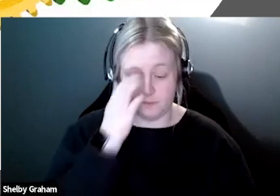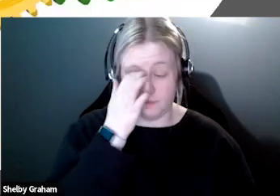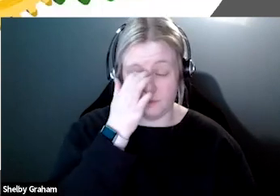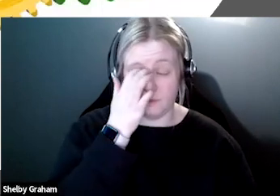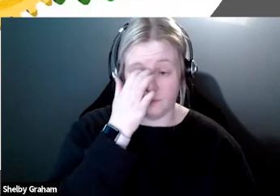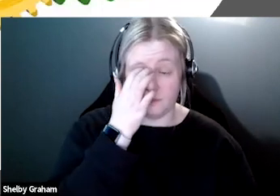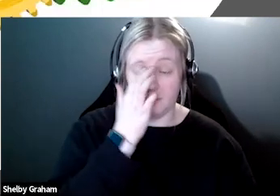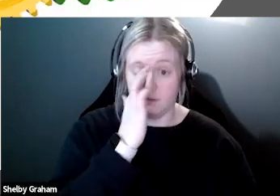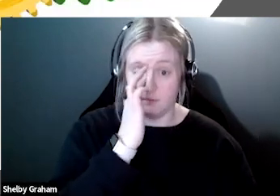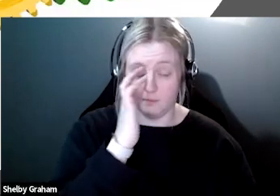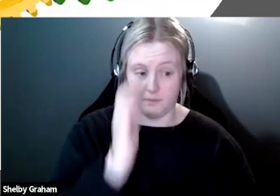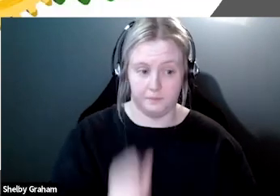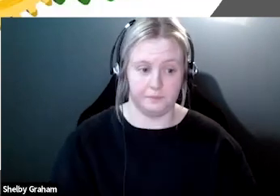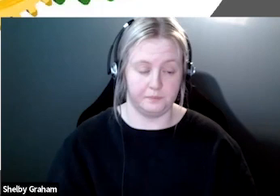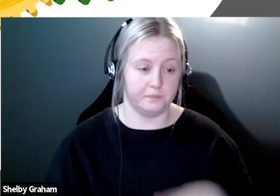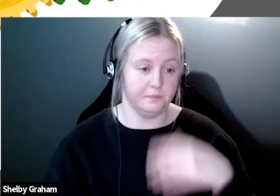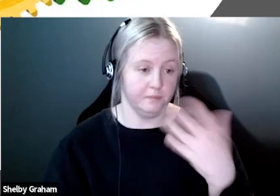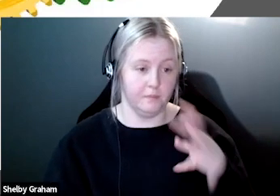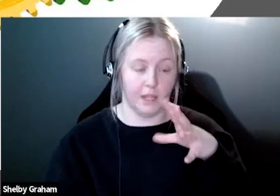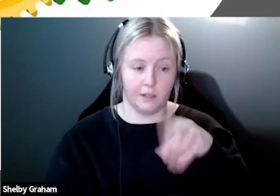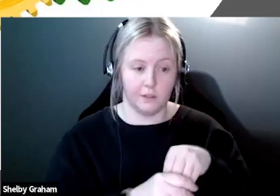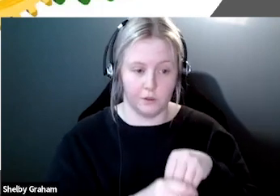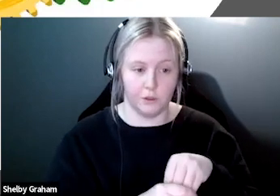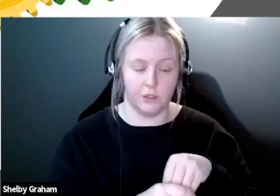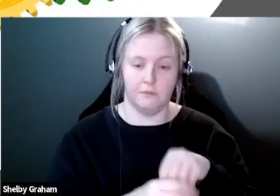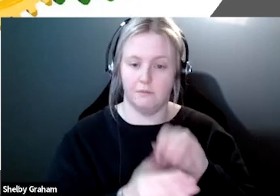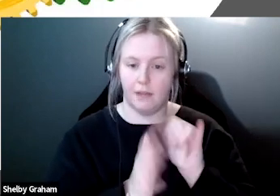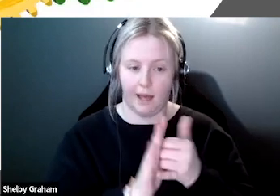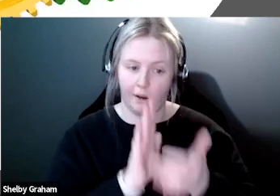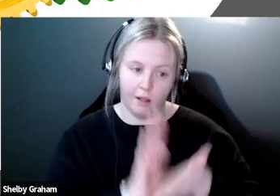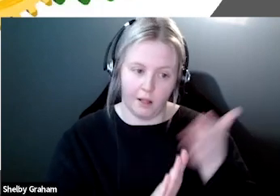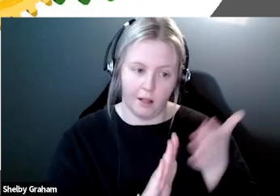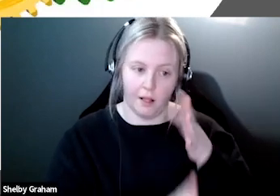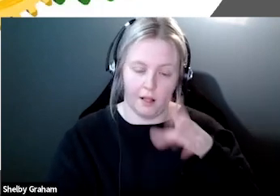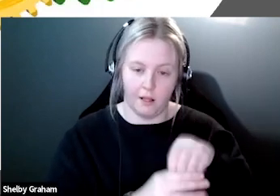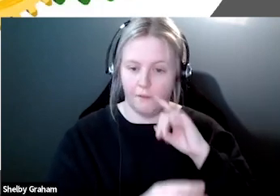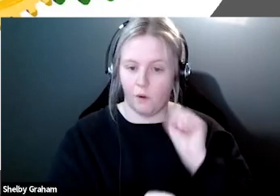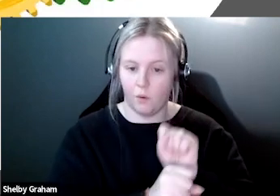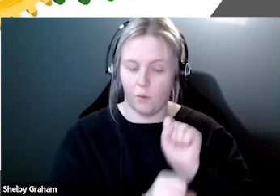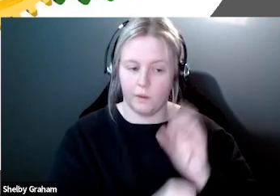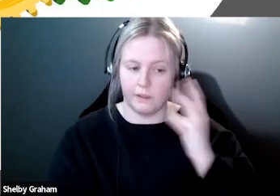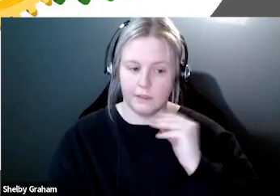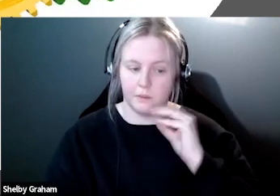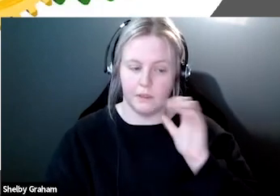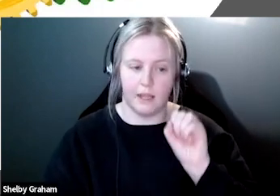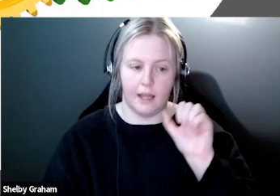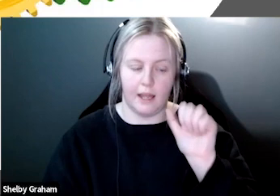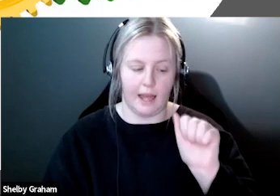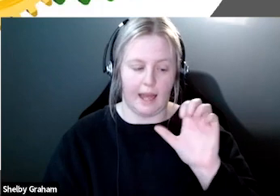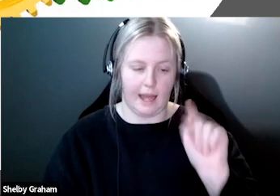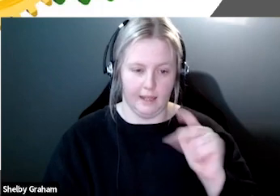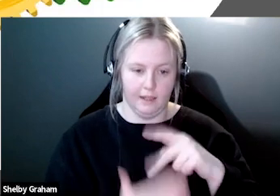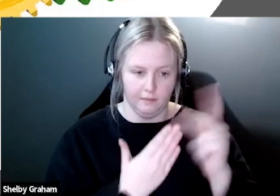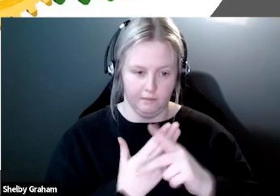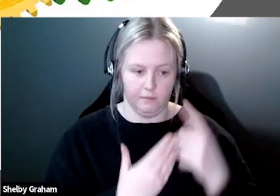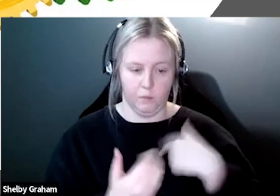So, how is inclusion operationalized for work experience in the ACT program? ACT implements 4 types of